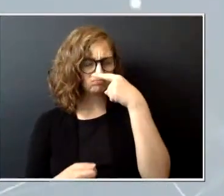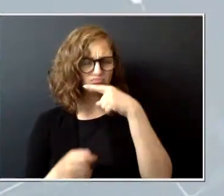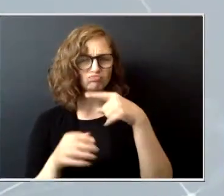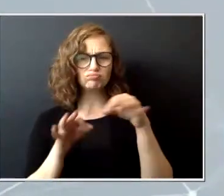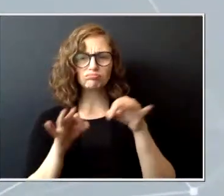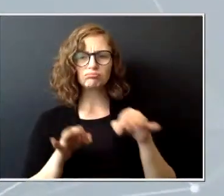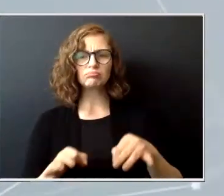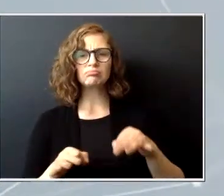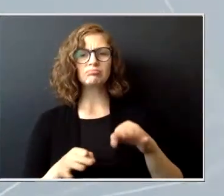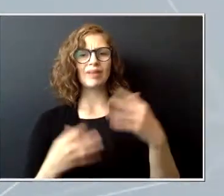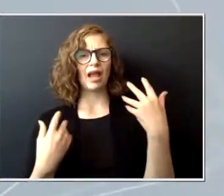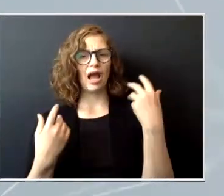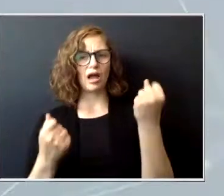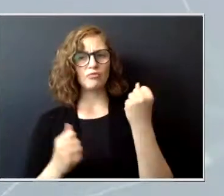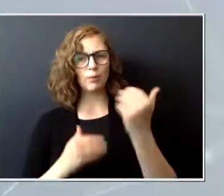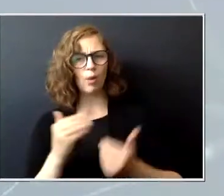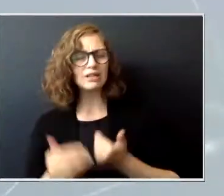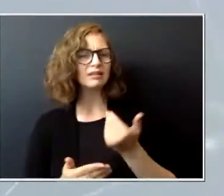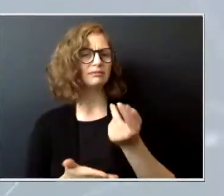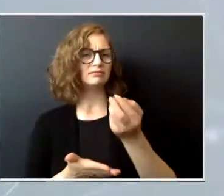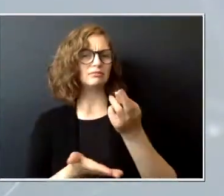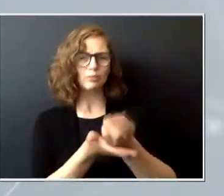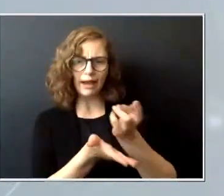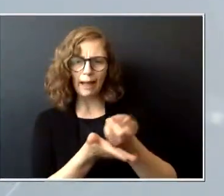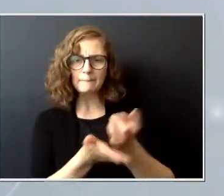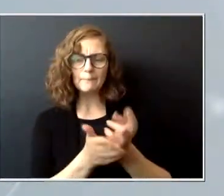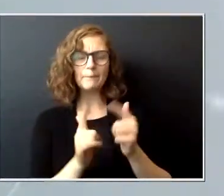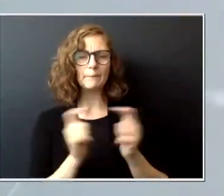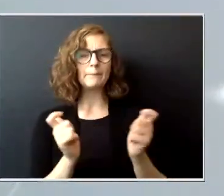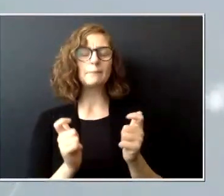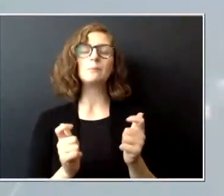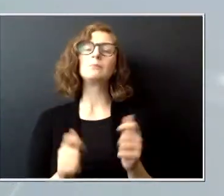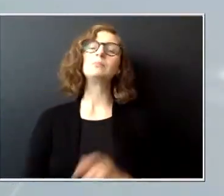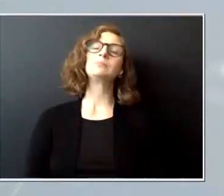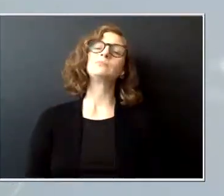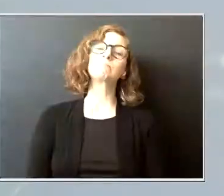do. So, recovery process,